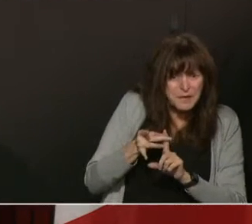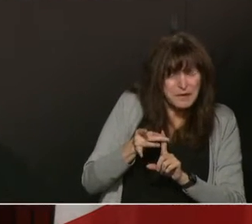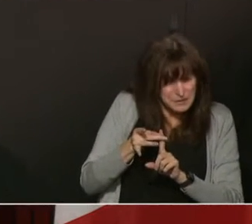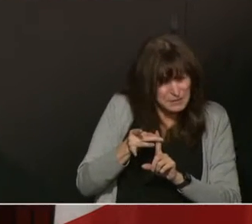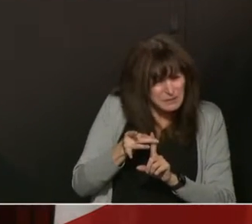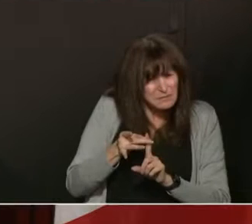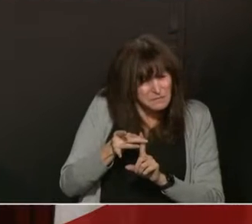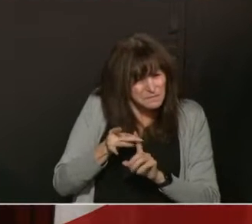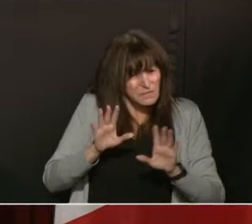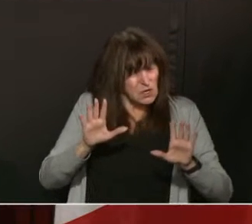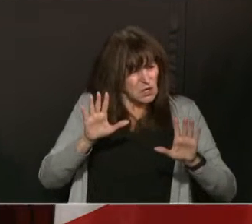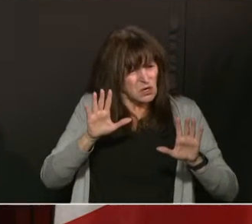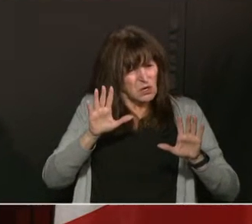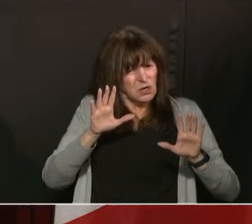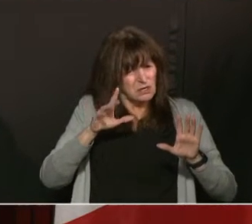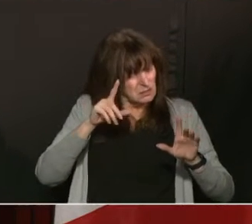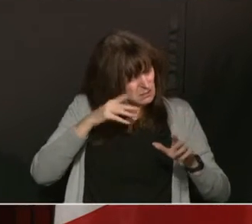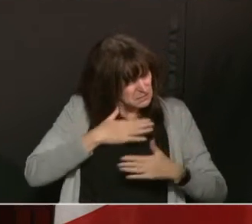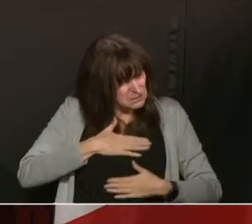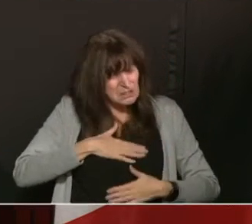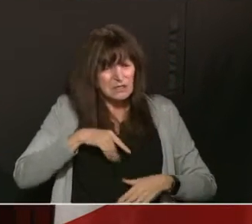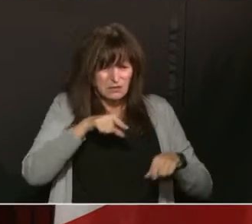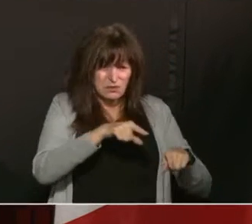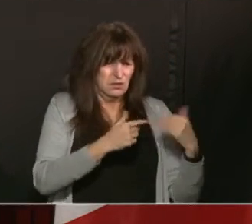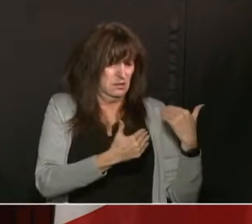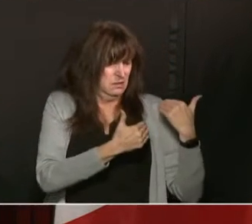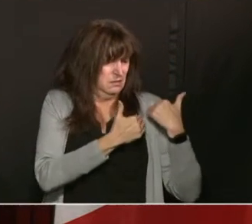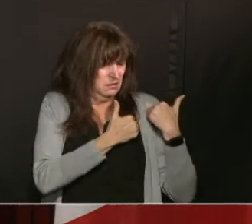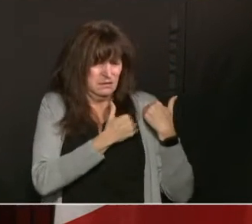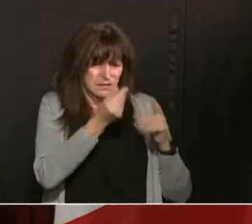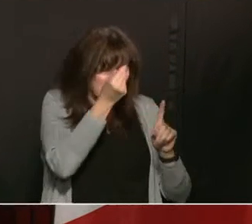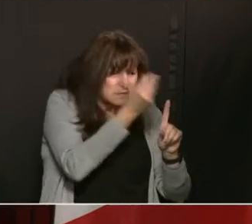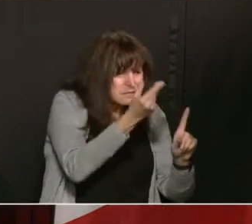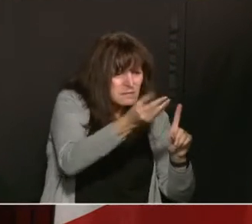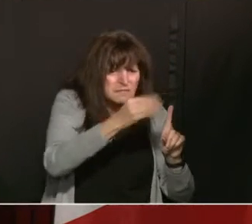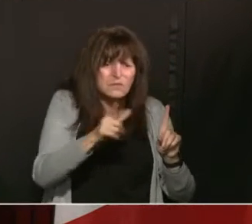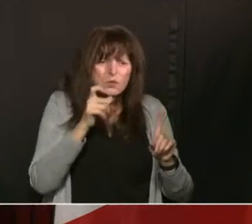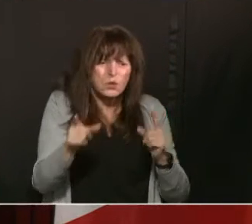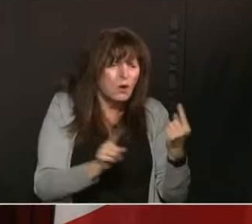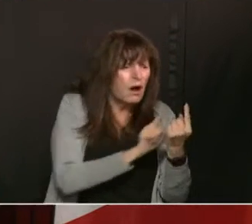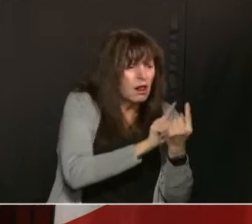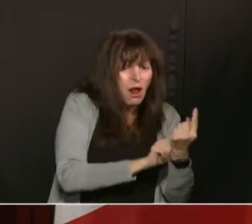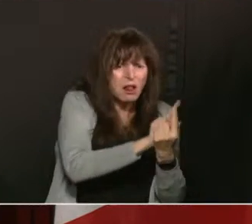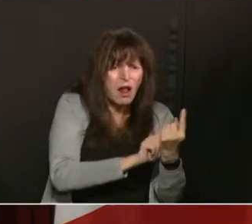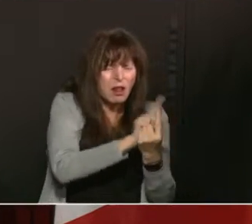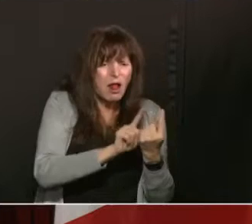directly. If you receive that call, please follow the isolation recommendations.